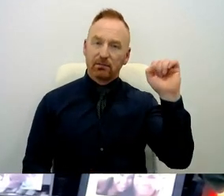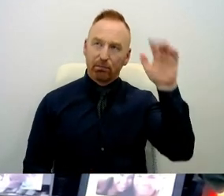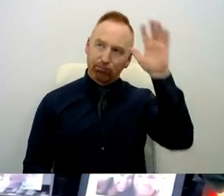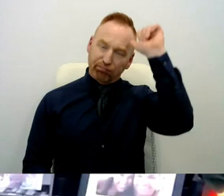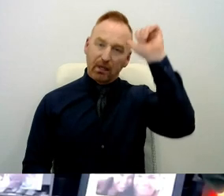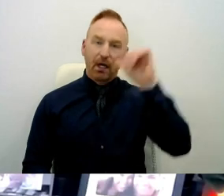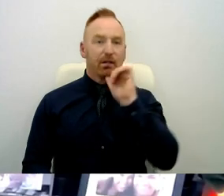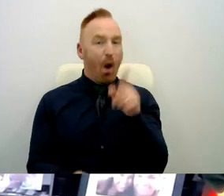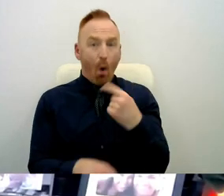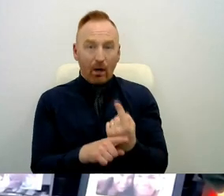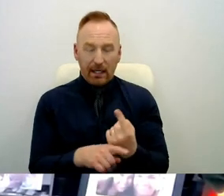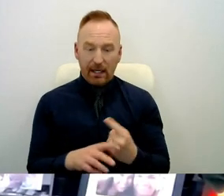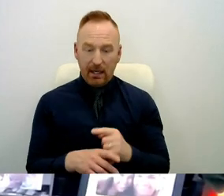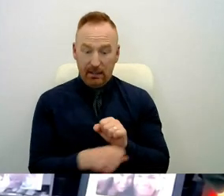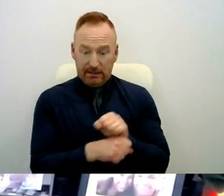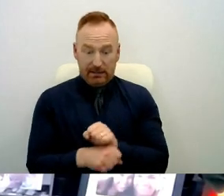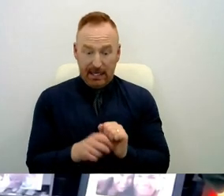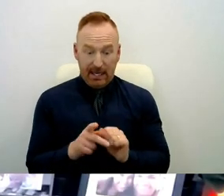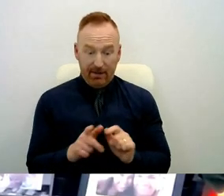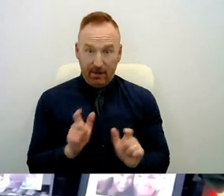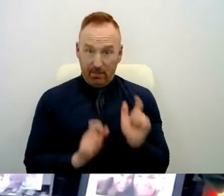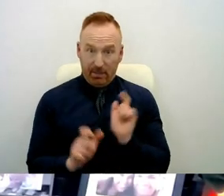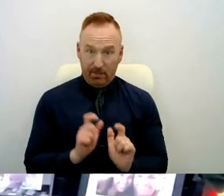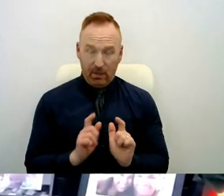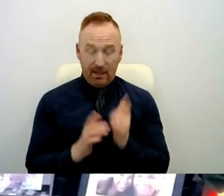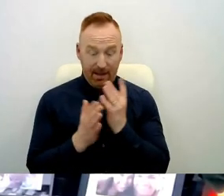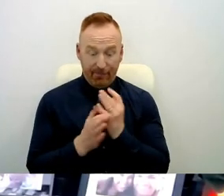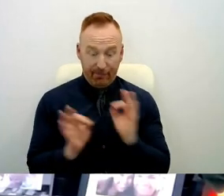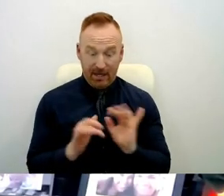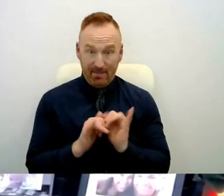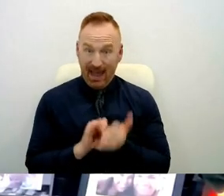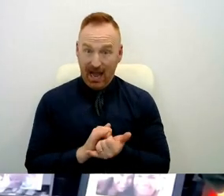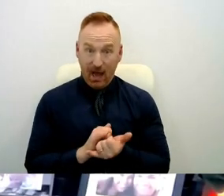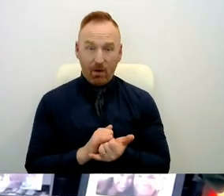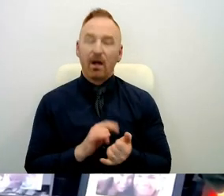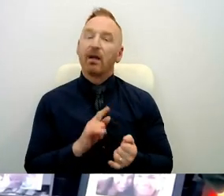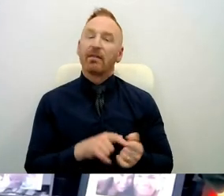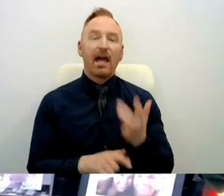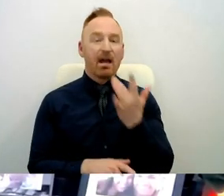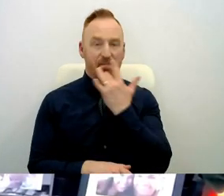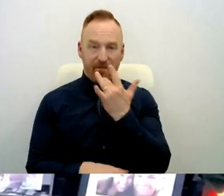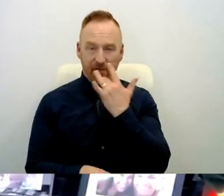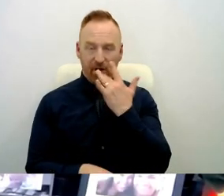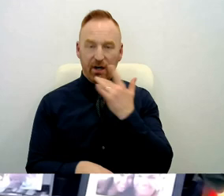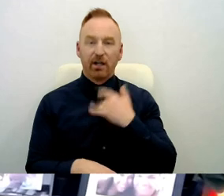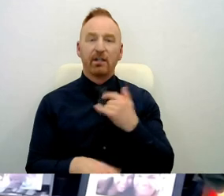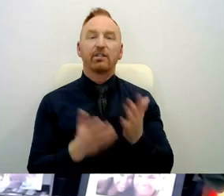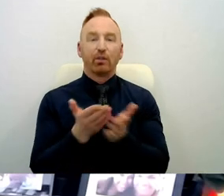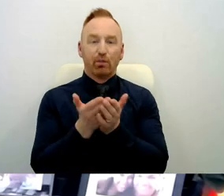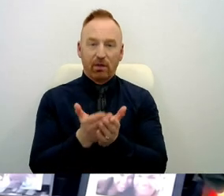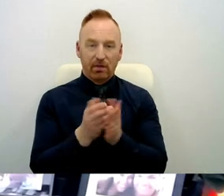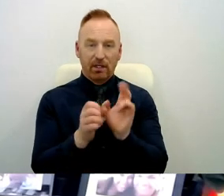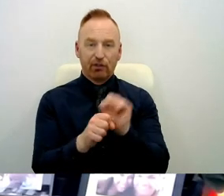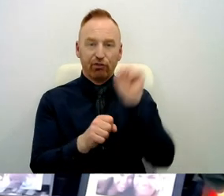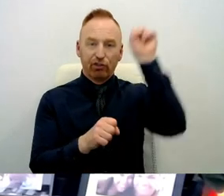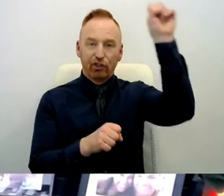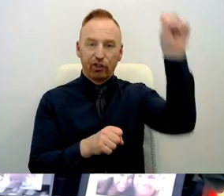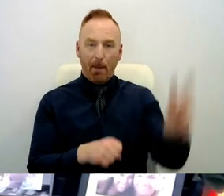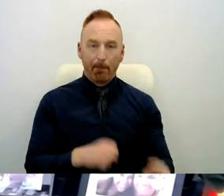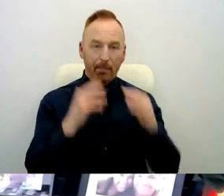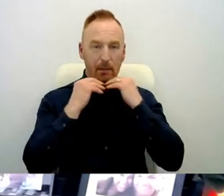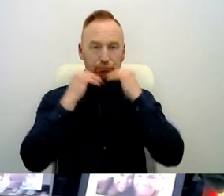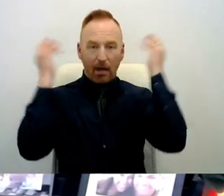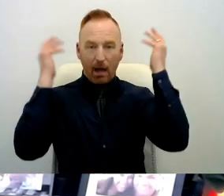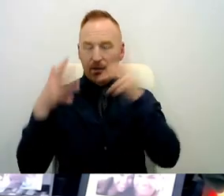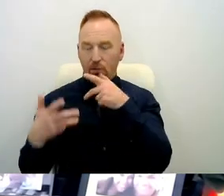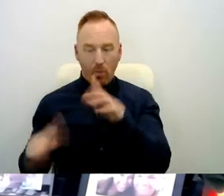know of where enslaved persons chose freedom by jumping into the sea rather than accept the enslavement that had been thrust upon